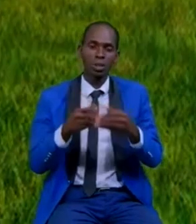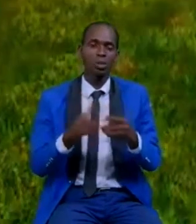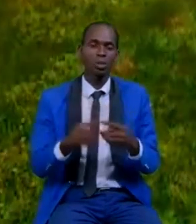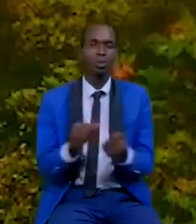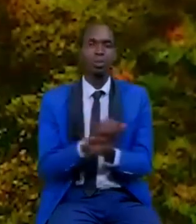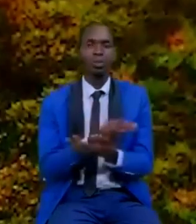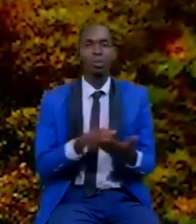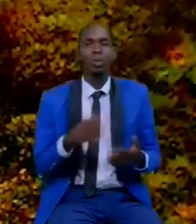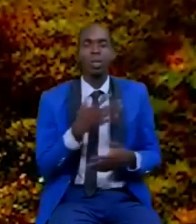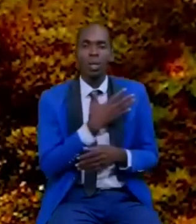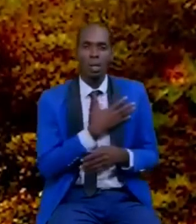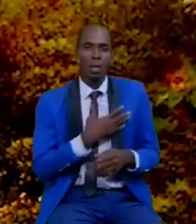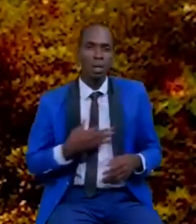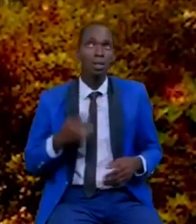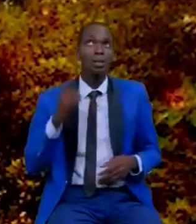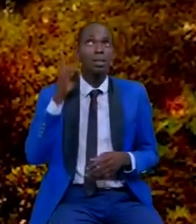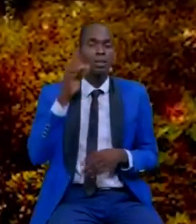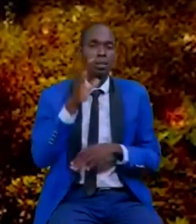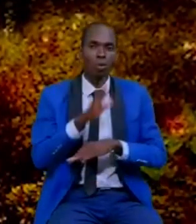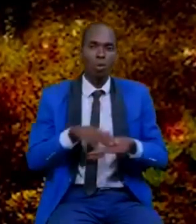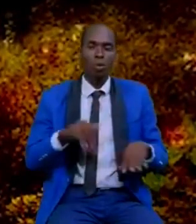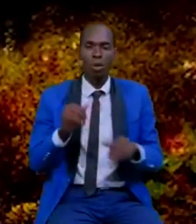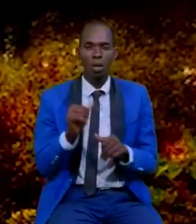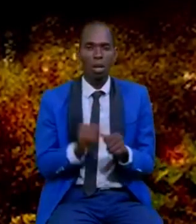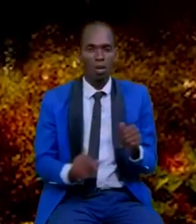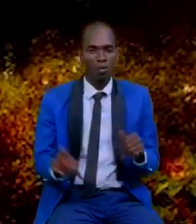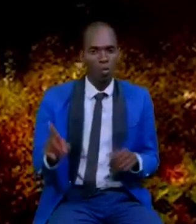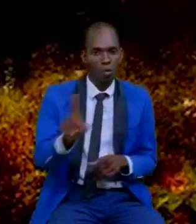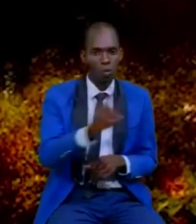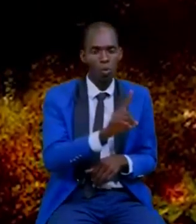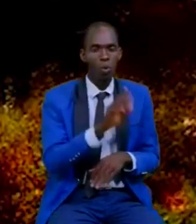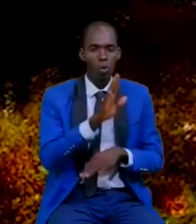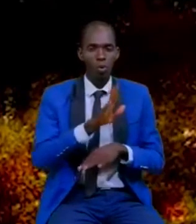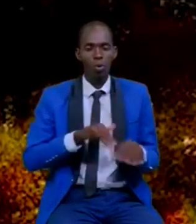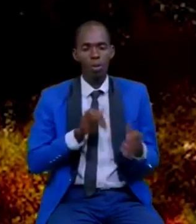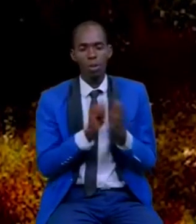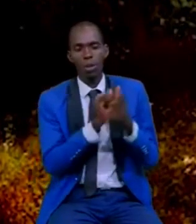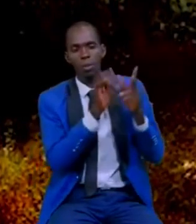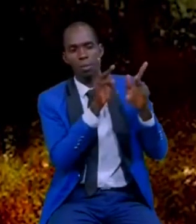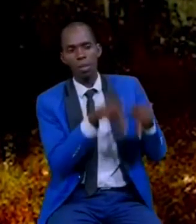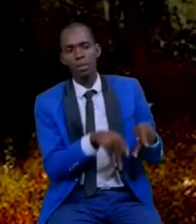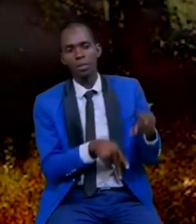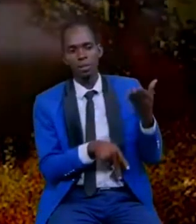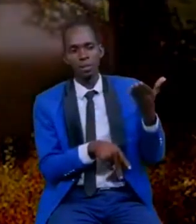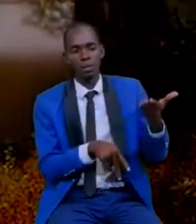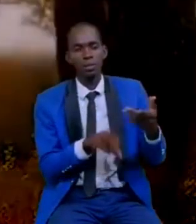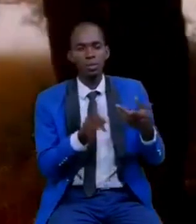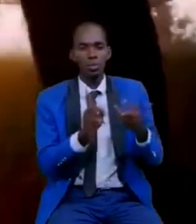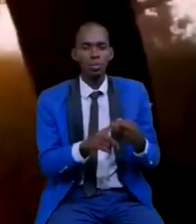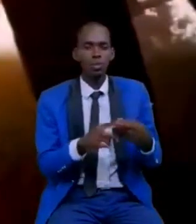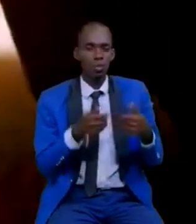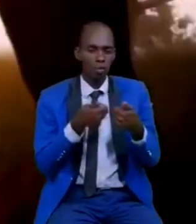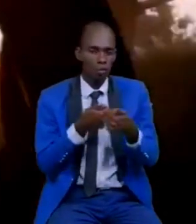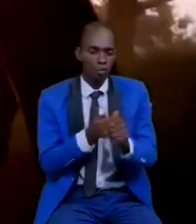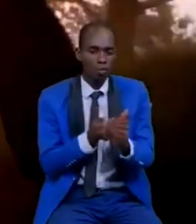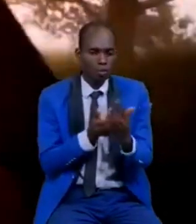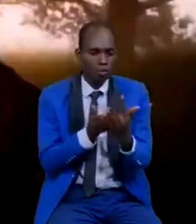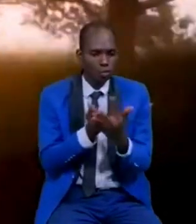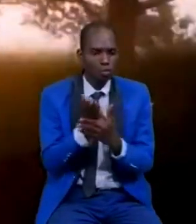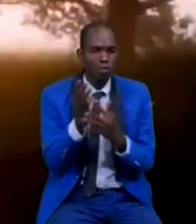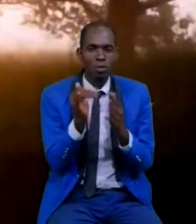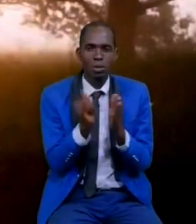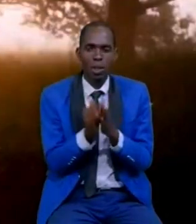if he calls anyone, he's calling that person to come through the straight